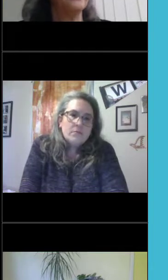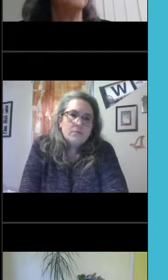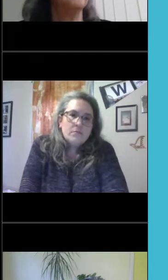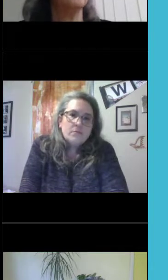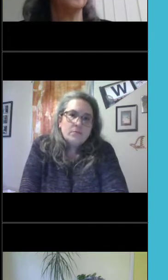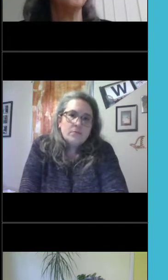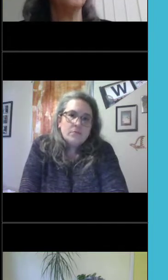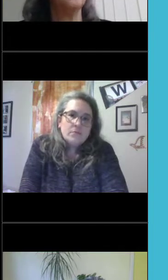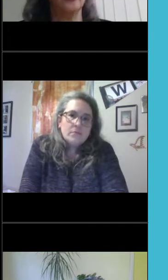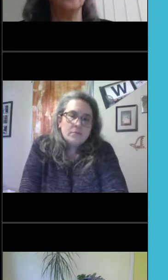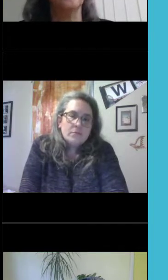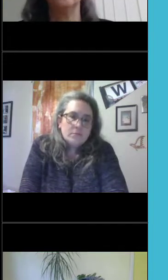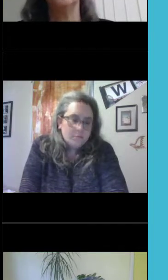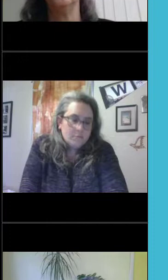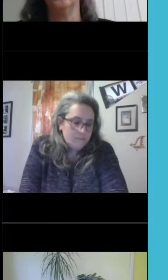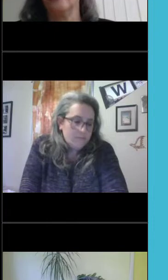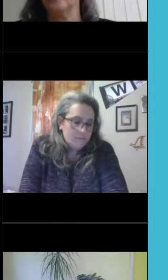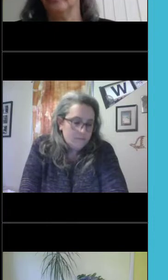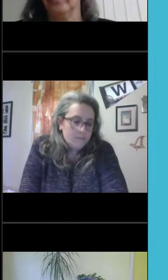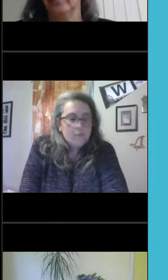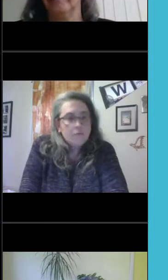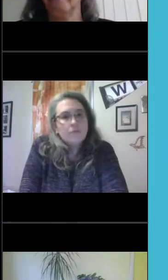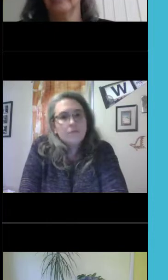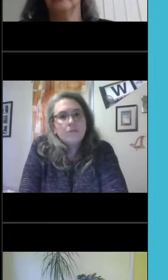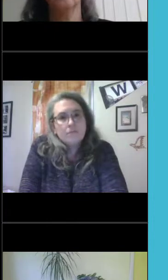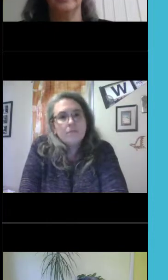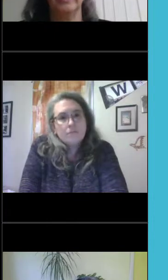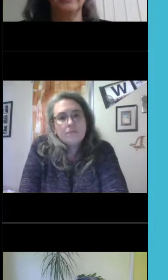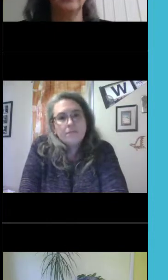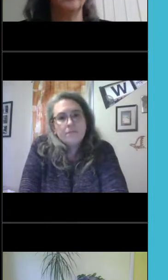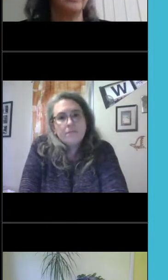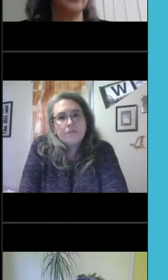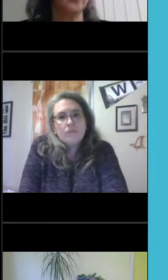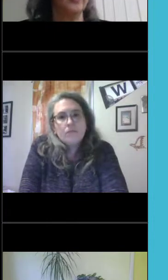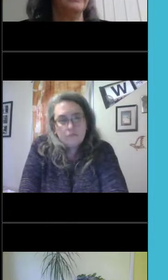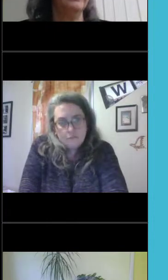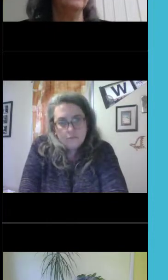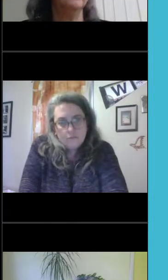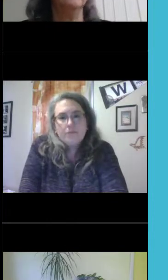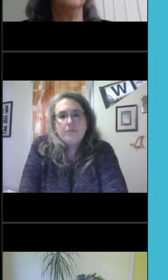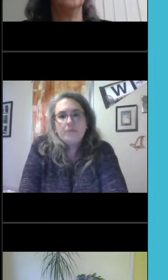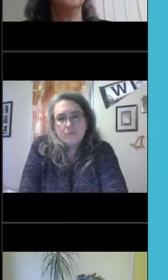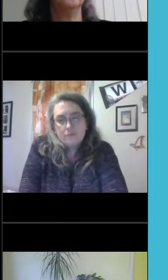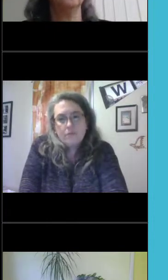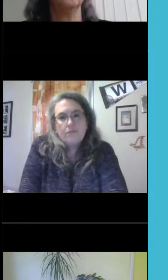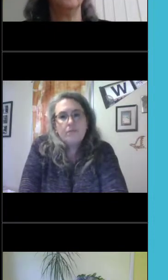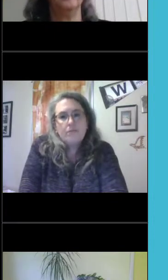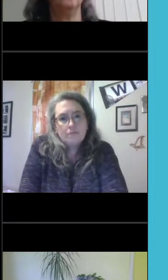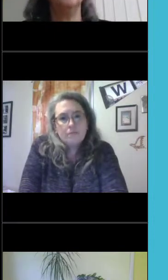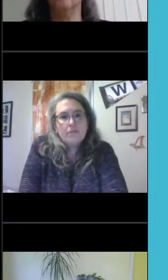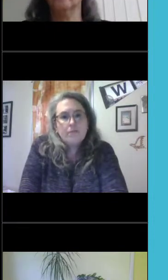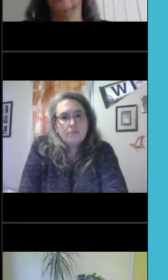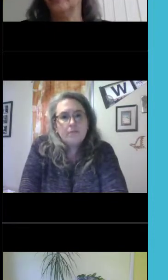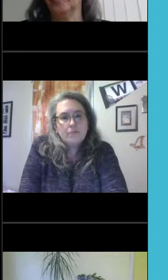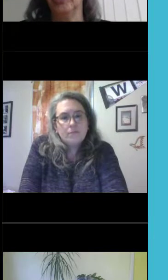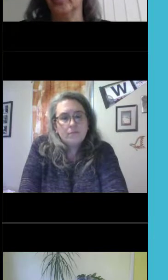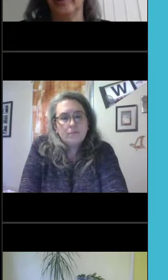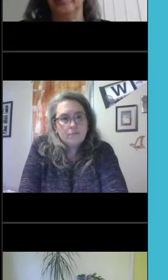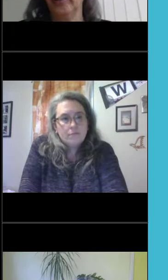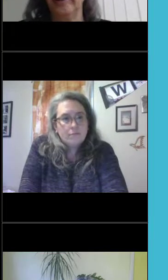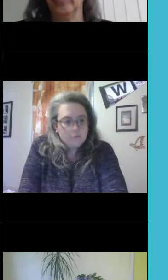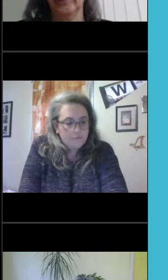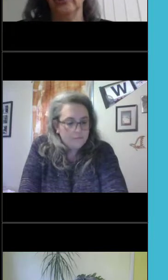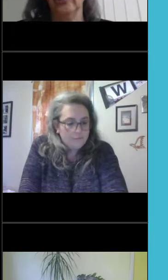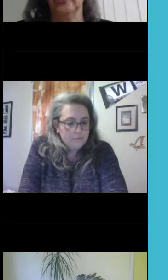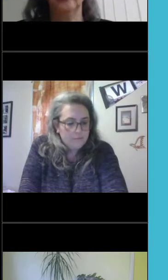what we know, if we know that person already in a positive way, in terms of how we know from the experience